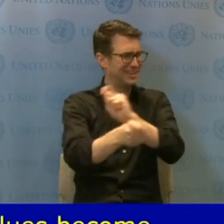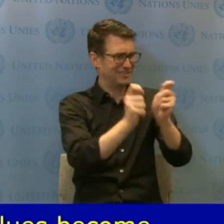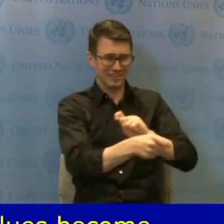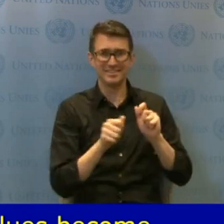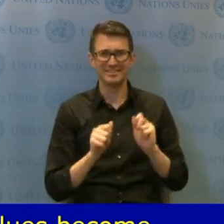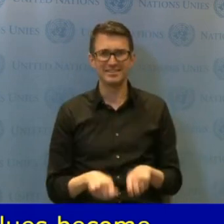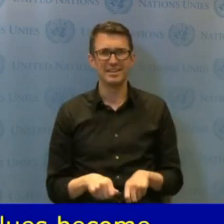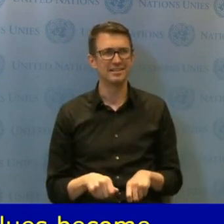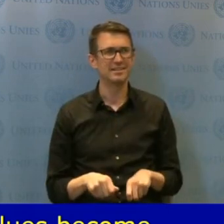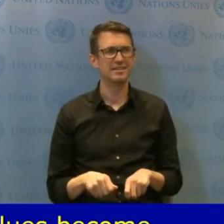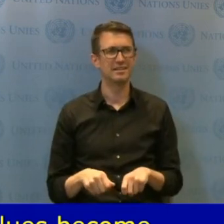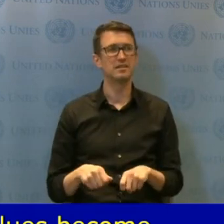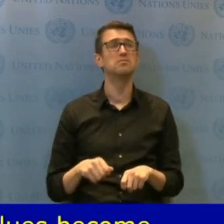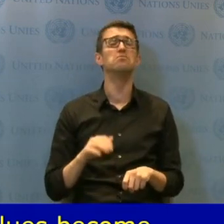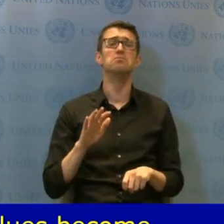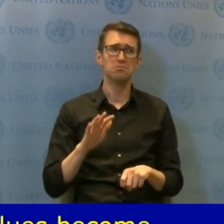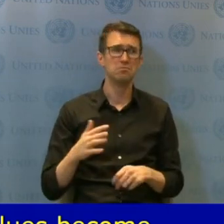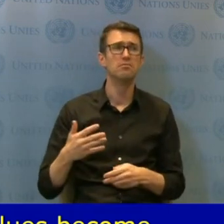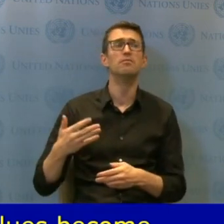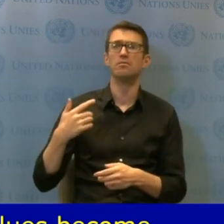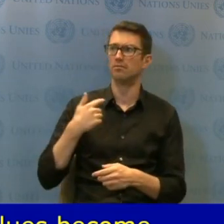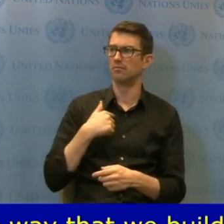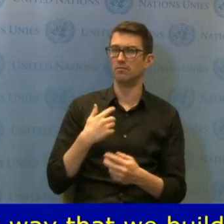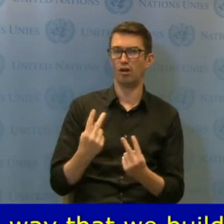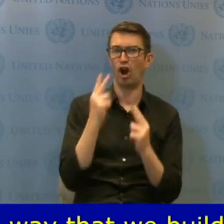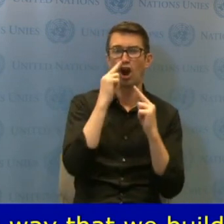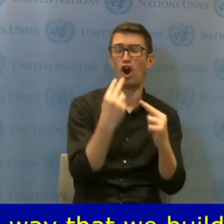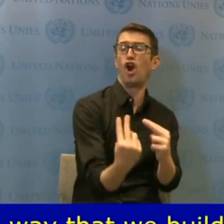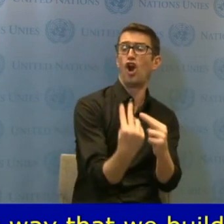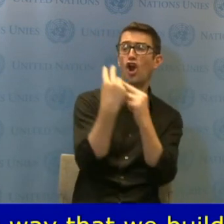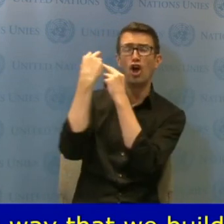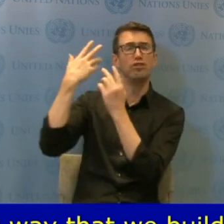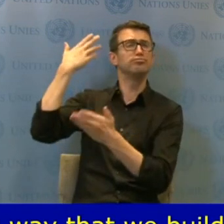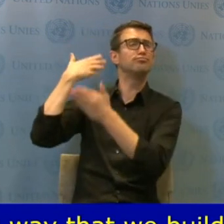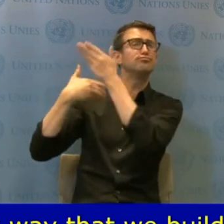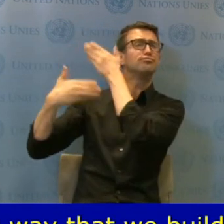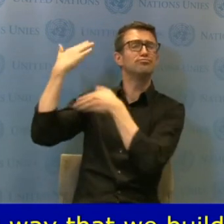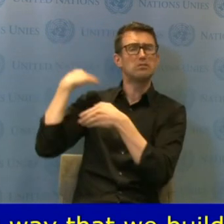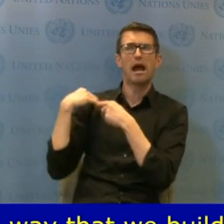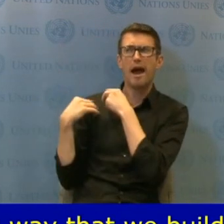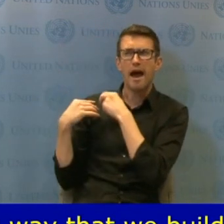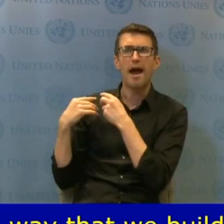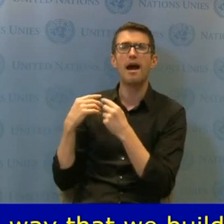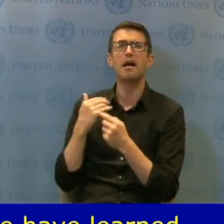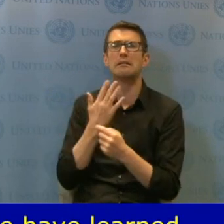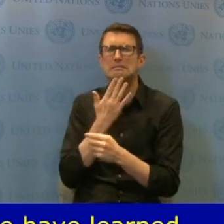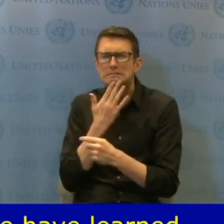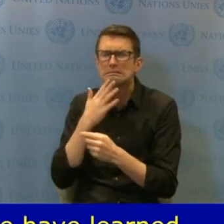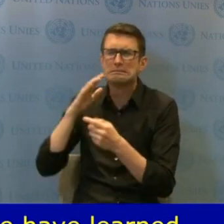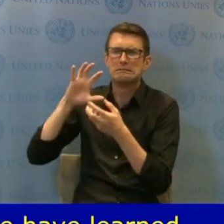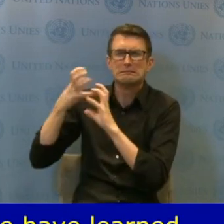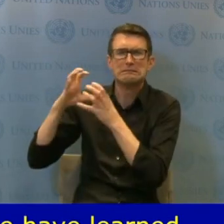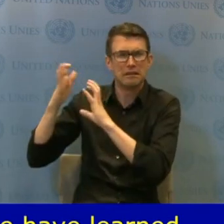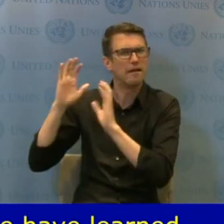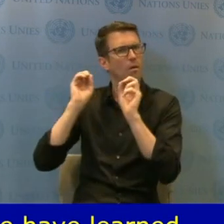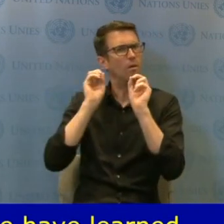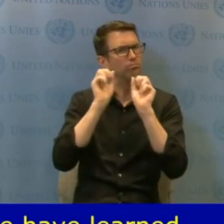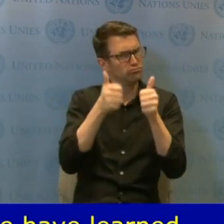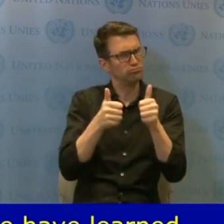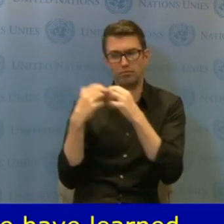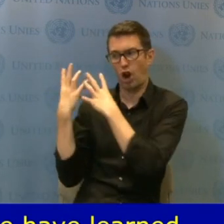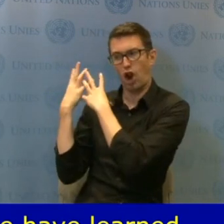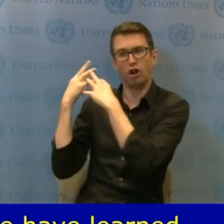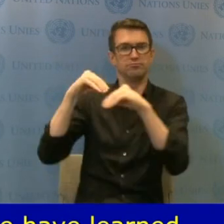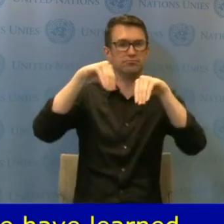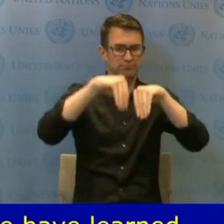Let's take the political commitments we have today to then transform the way we think about our